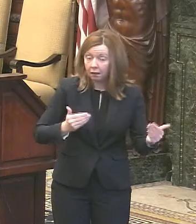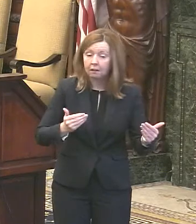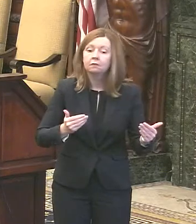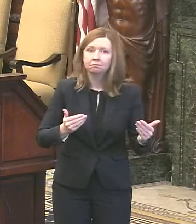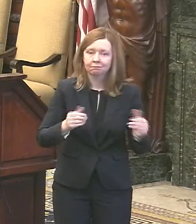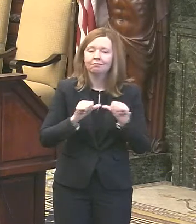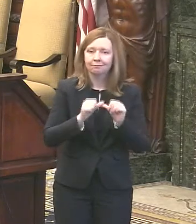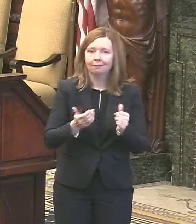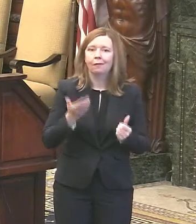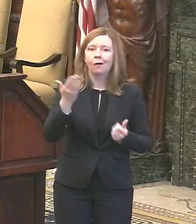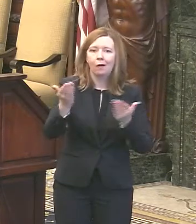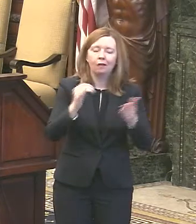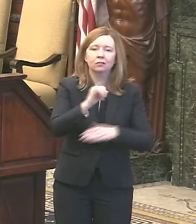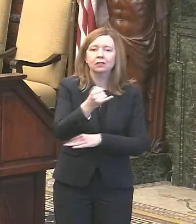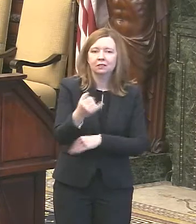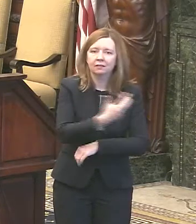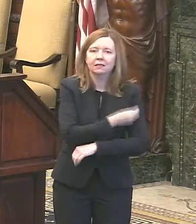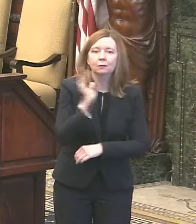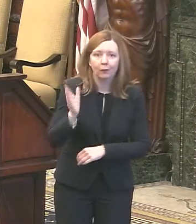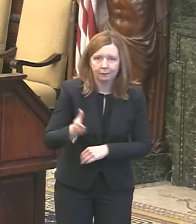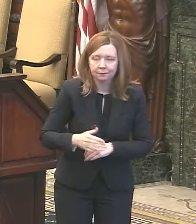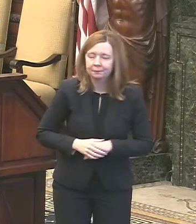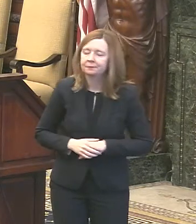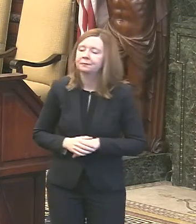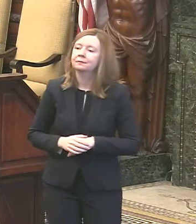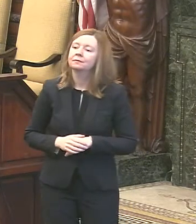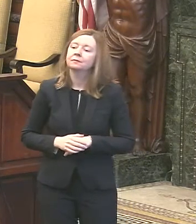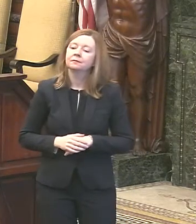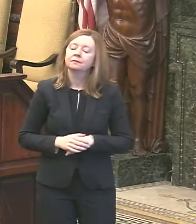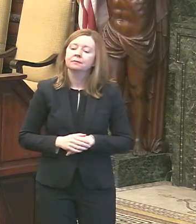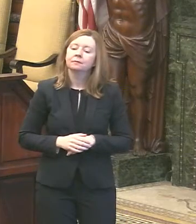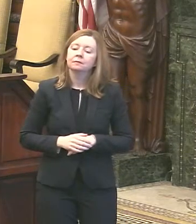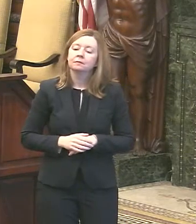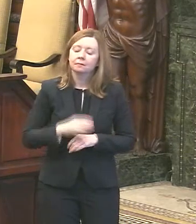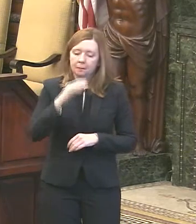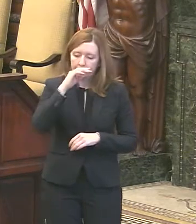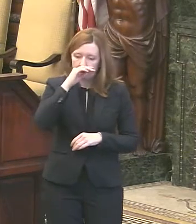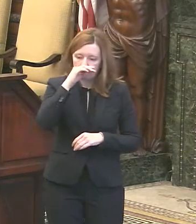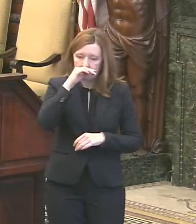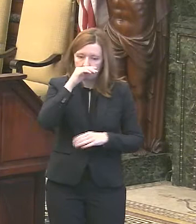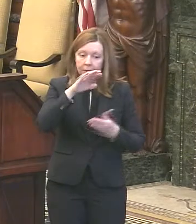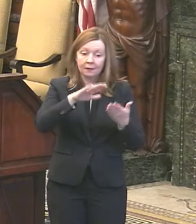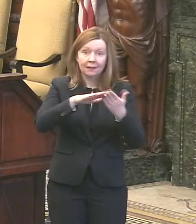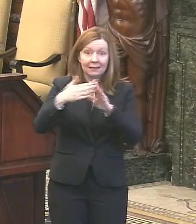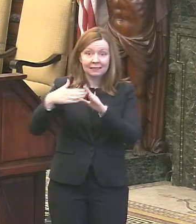offer the Johnson & Johnson vaccine at that site. Now, at our city-run